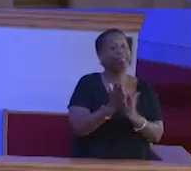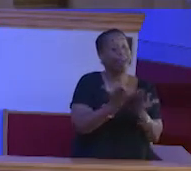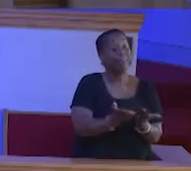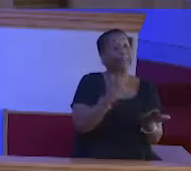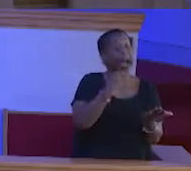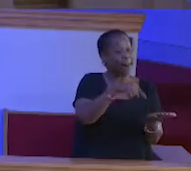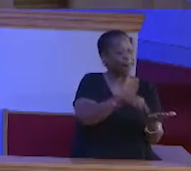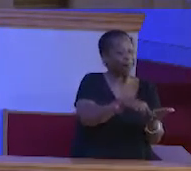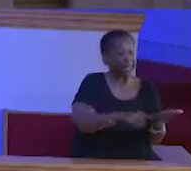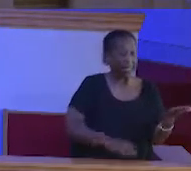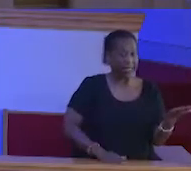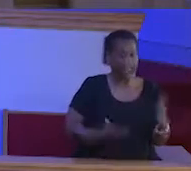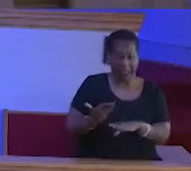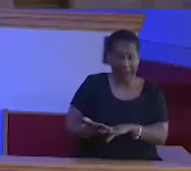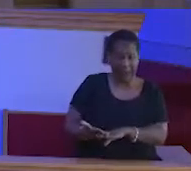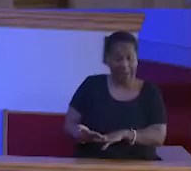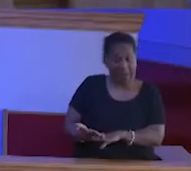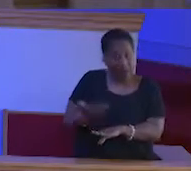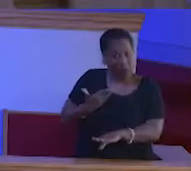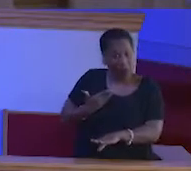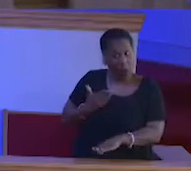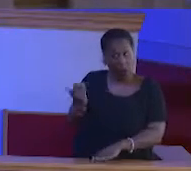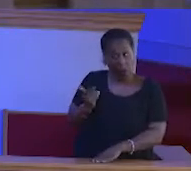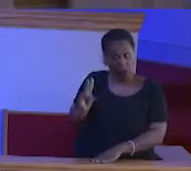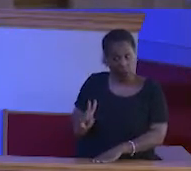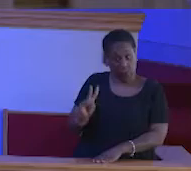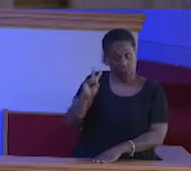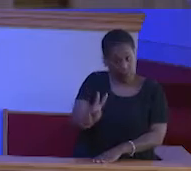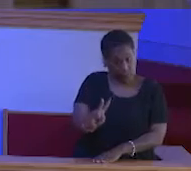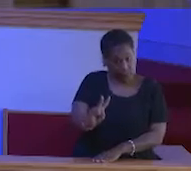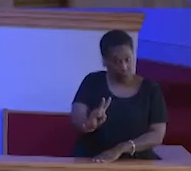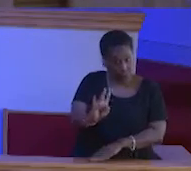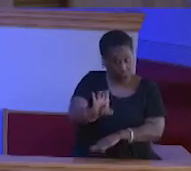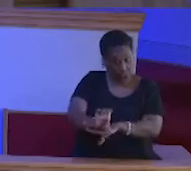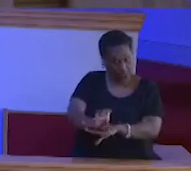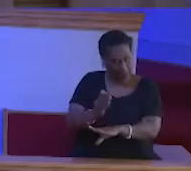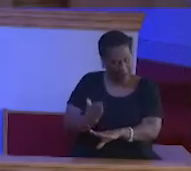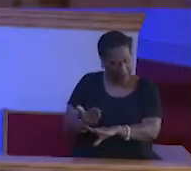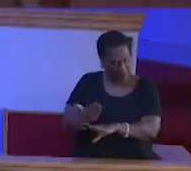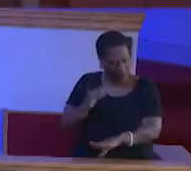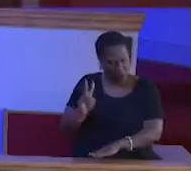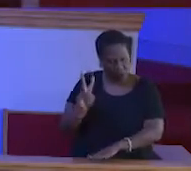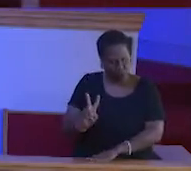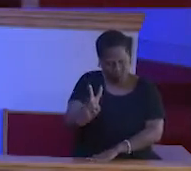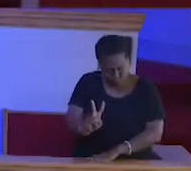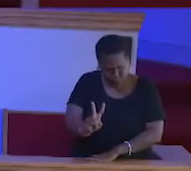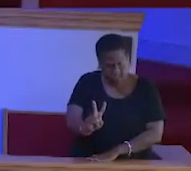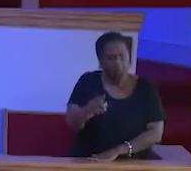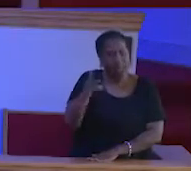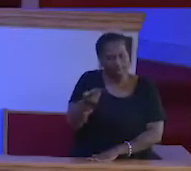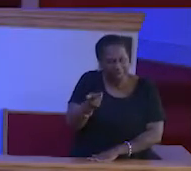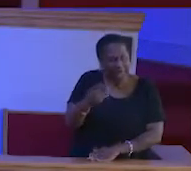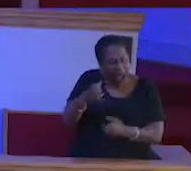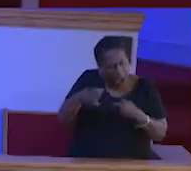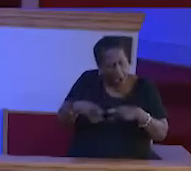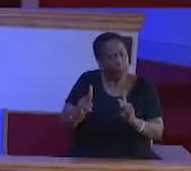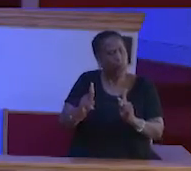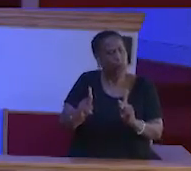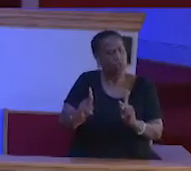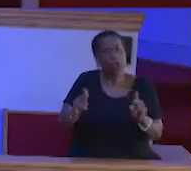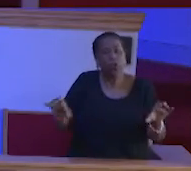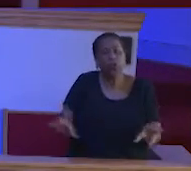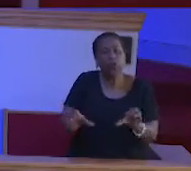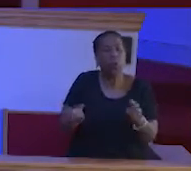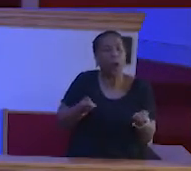that before they got to the temple, Peter and John had opportunities to